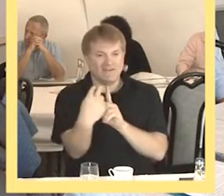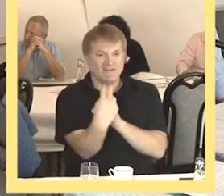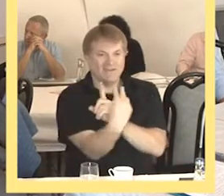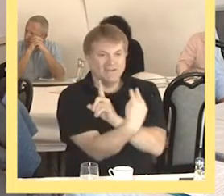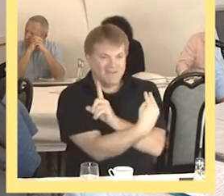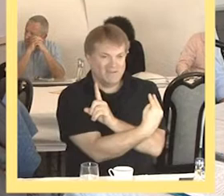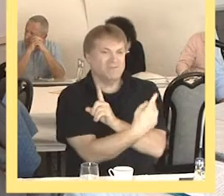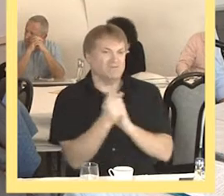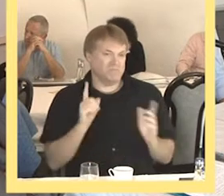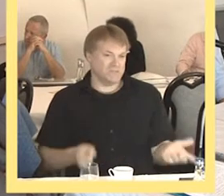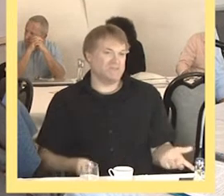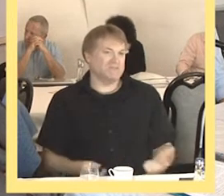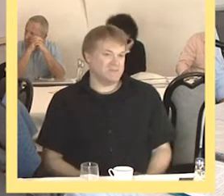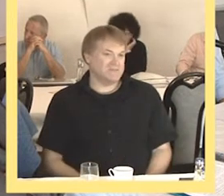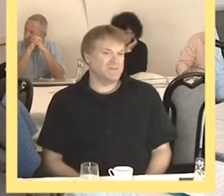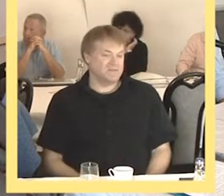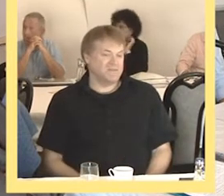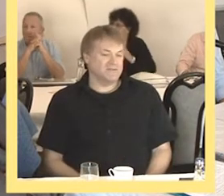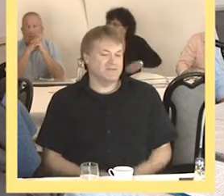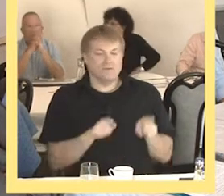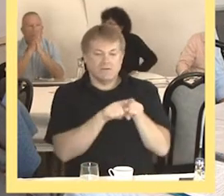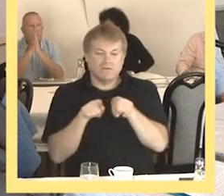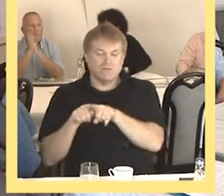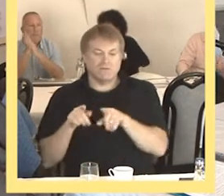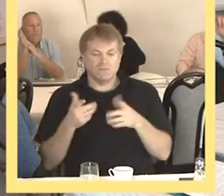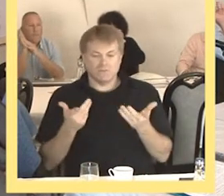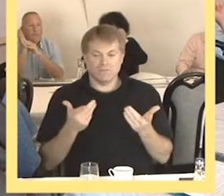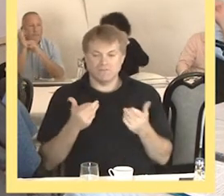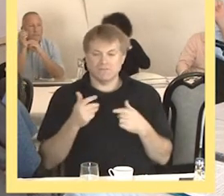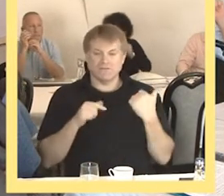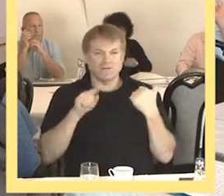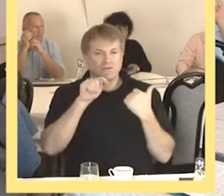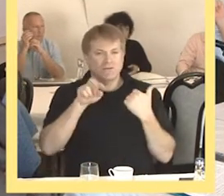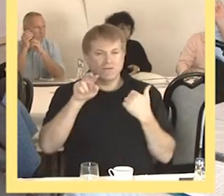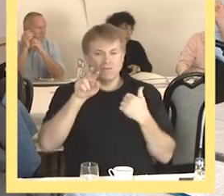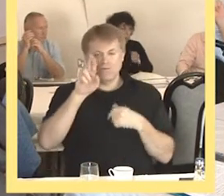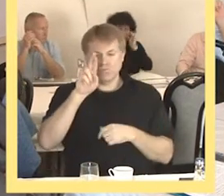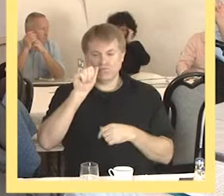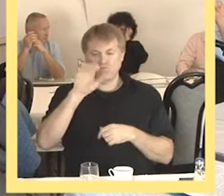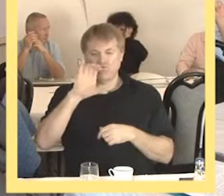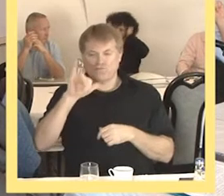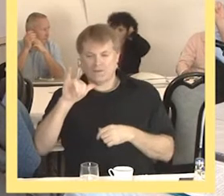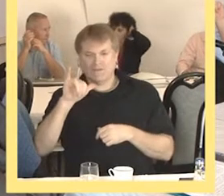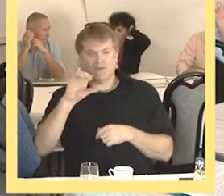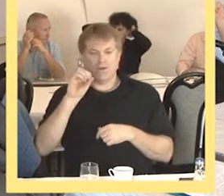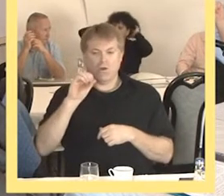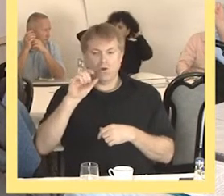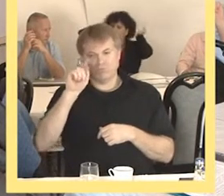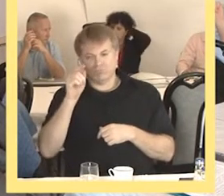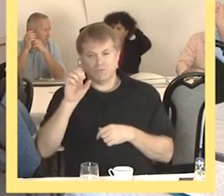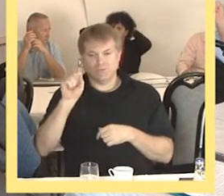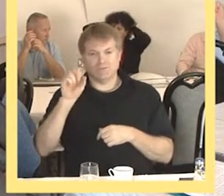in a very optimistic way, because referring to Tracy O'Sullivan's approach of collective